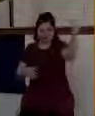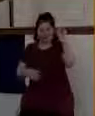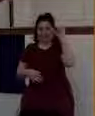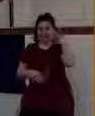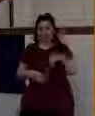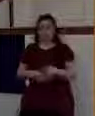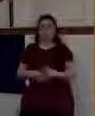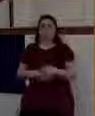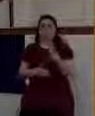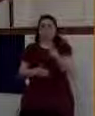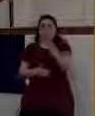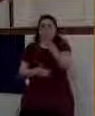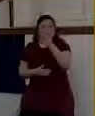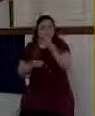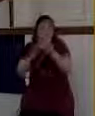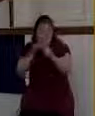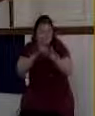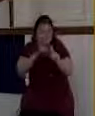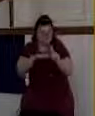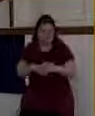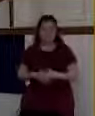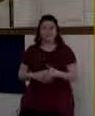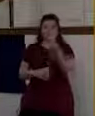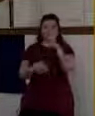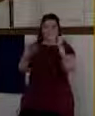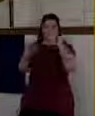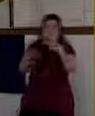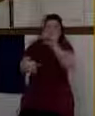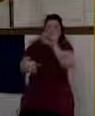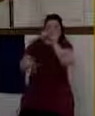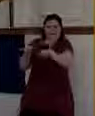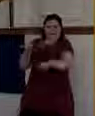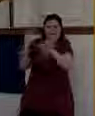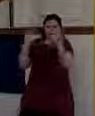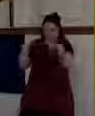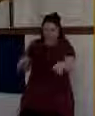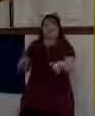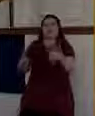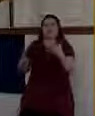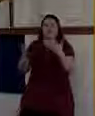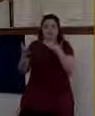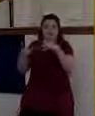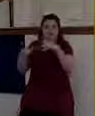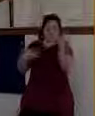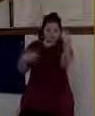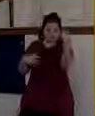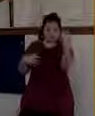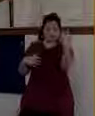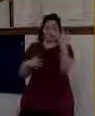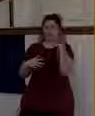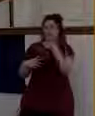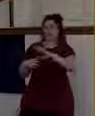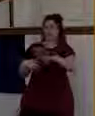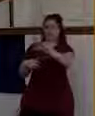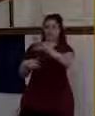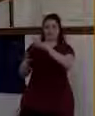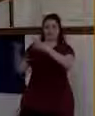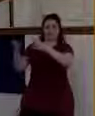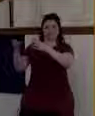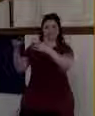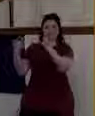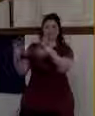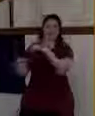lingering in that area of Bethel and Israel because of their apostasy against the Lord. So we see